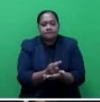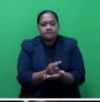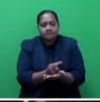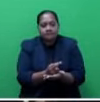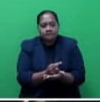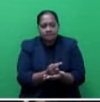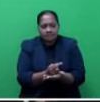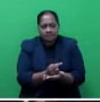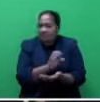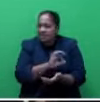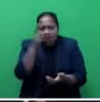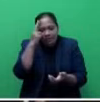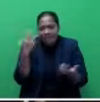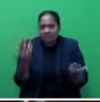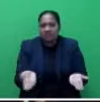unreasonable